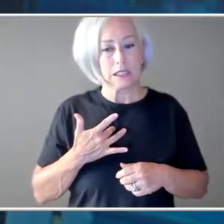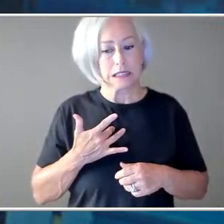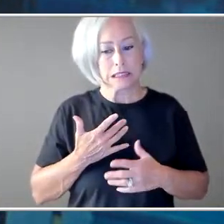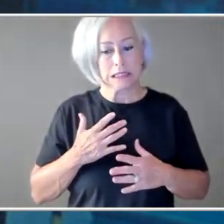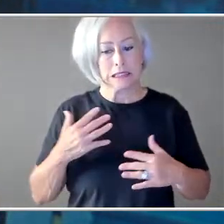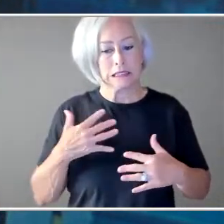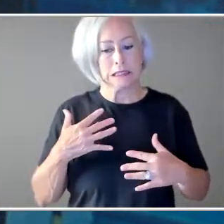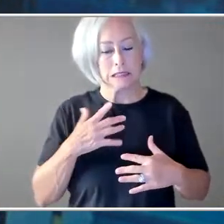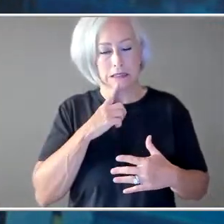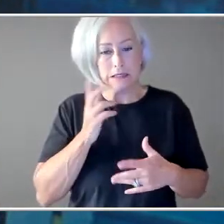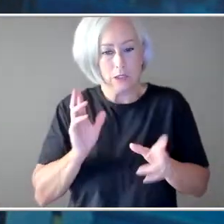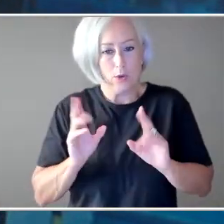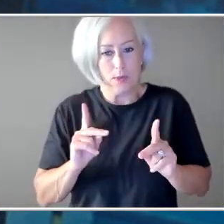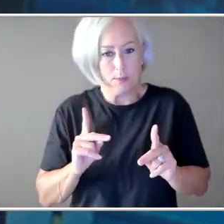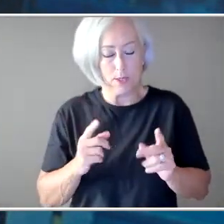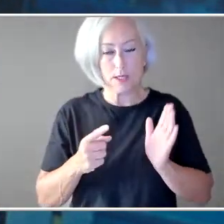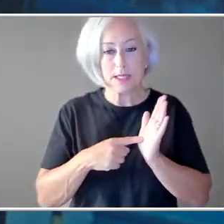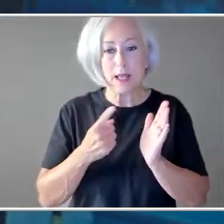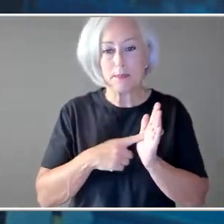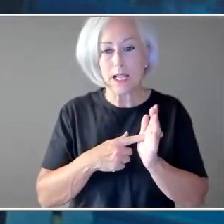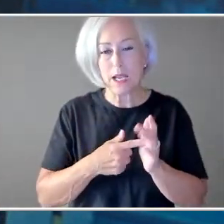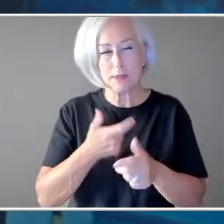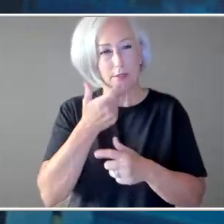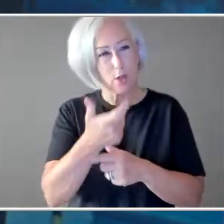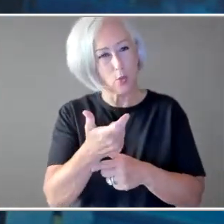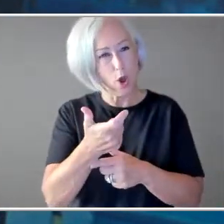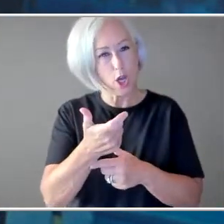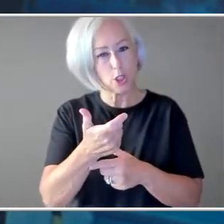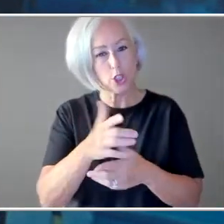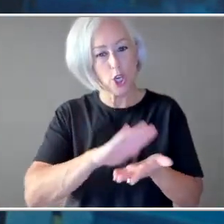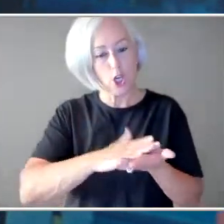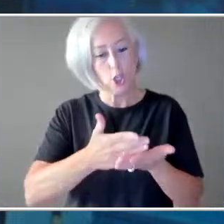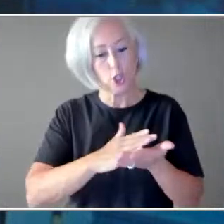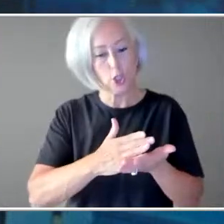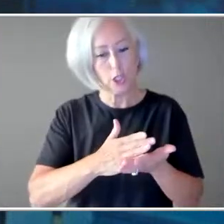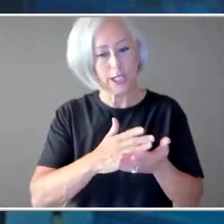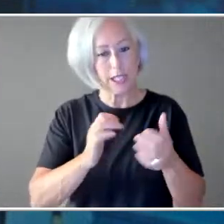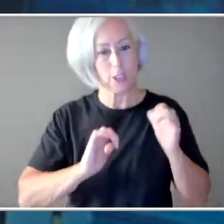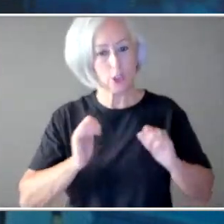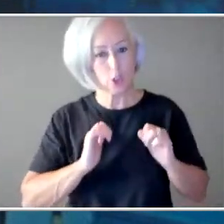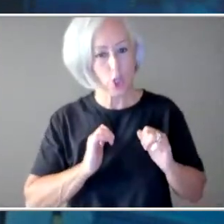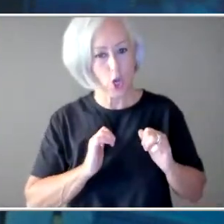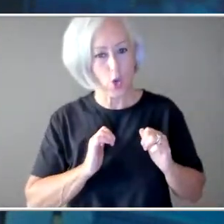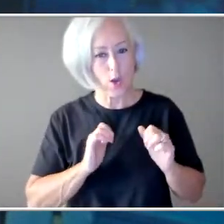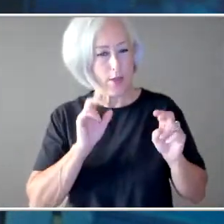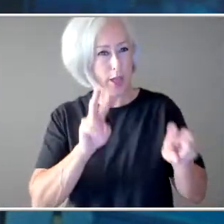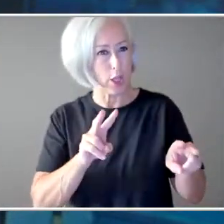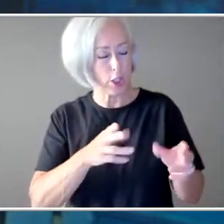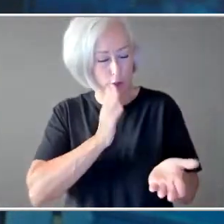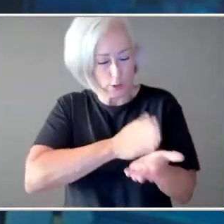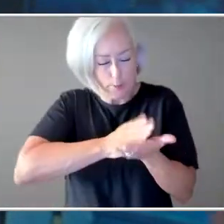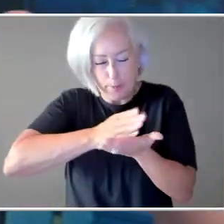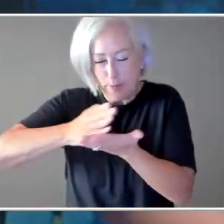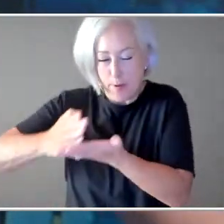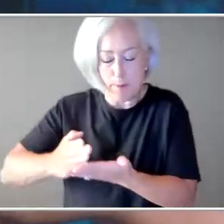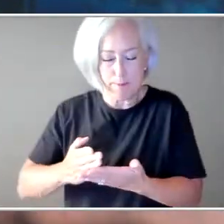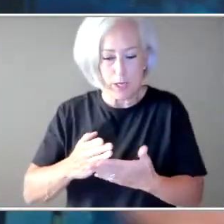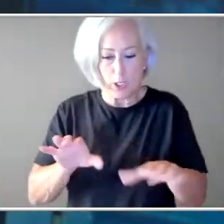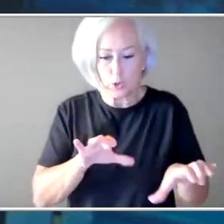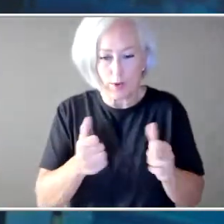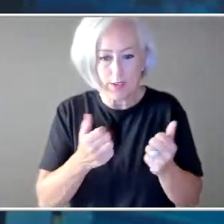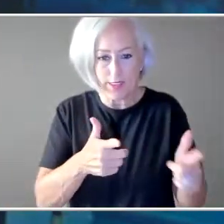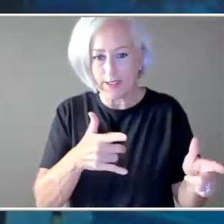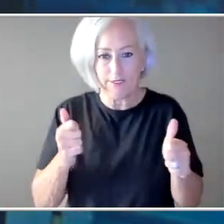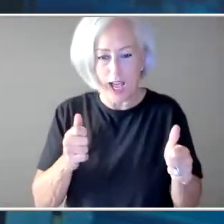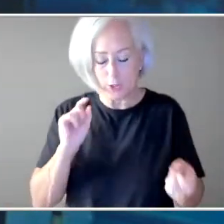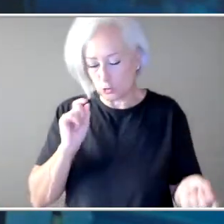cooking shows give us a little bit of a false idea. We're going to go in, it's going to be chopped, and we're going to do it really fast and you know, make a huge change. But like